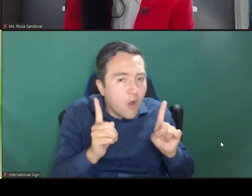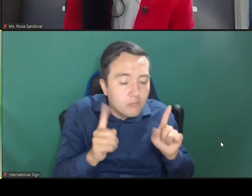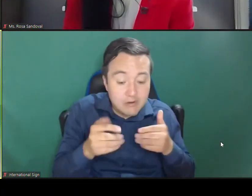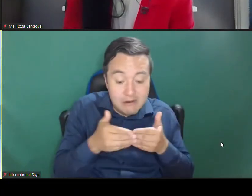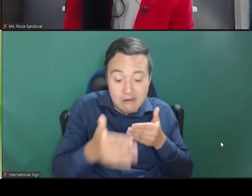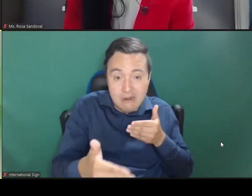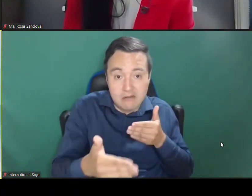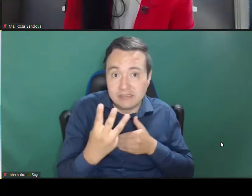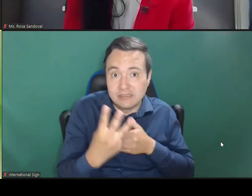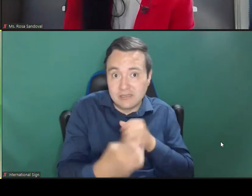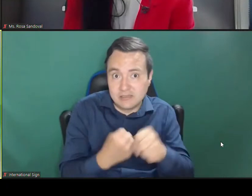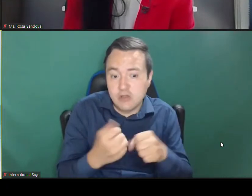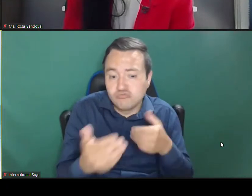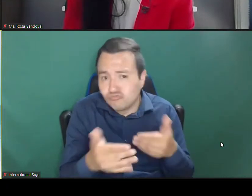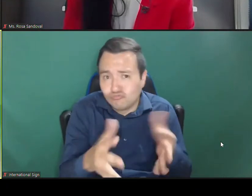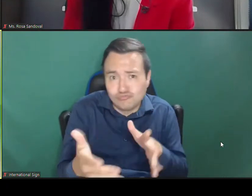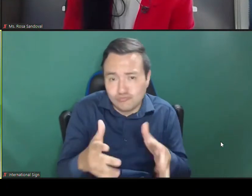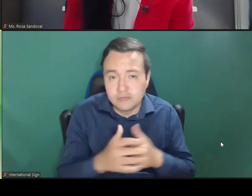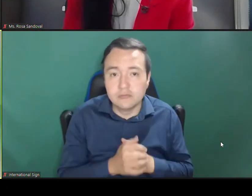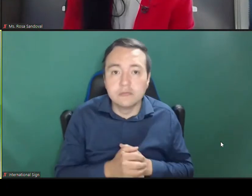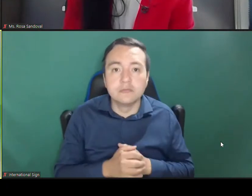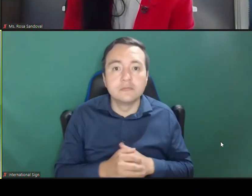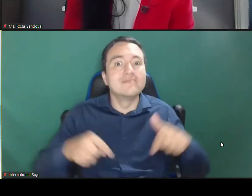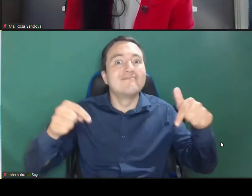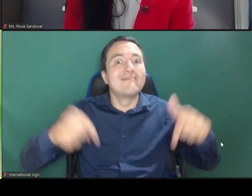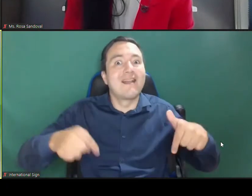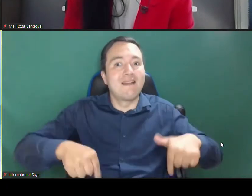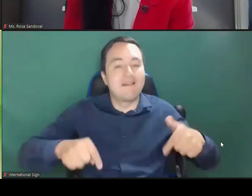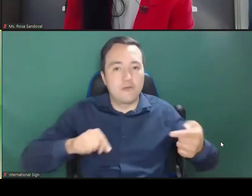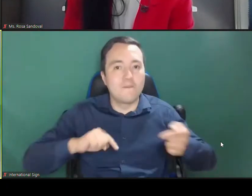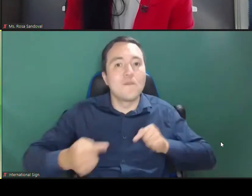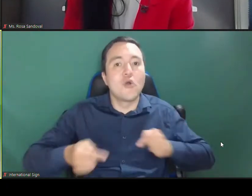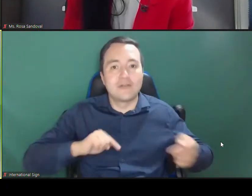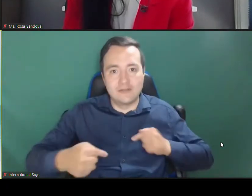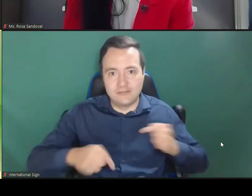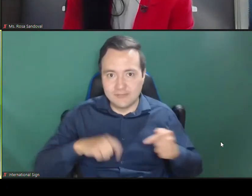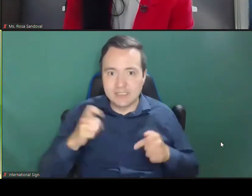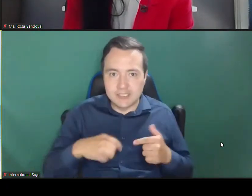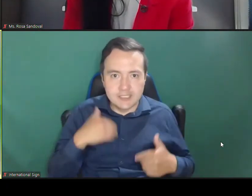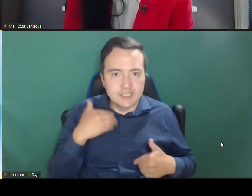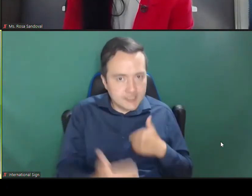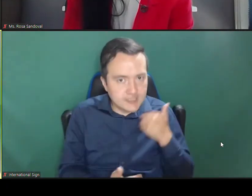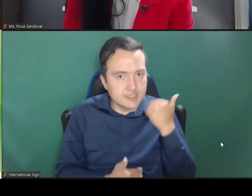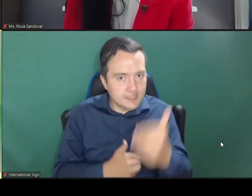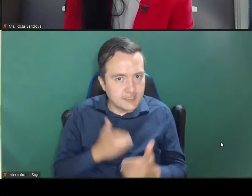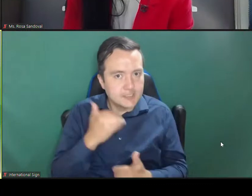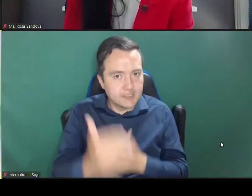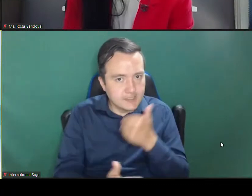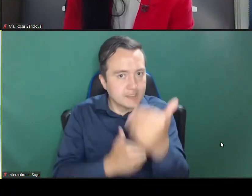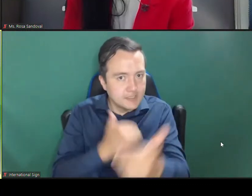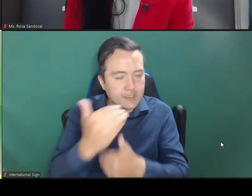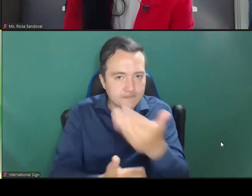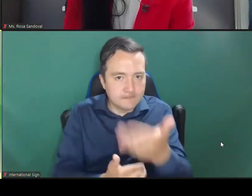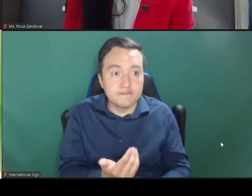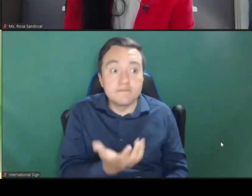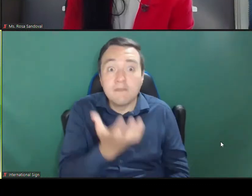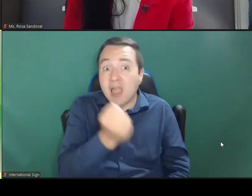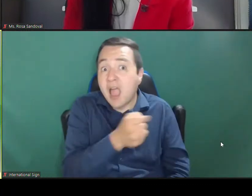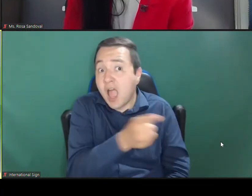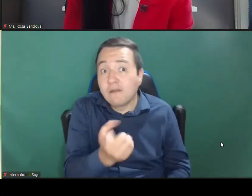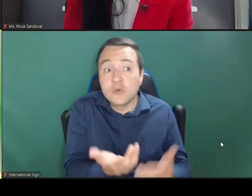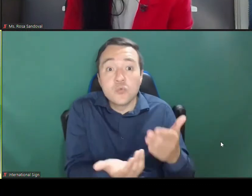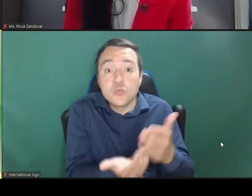wasn't previously. But right now, this is the policy that we can move forward with. And there are some